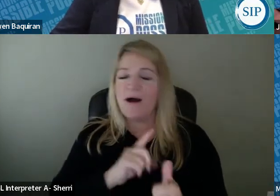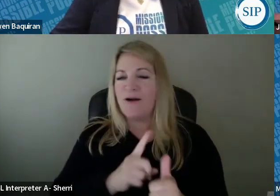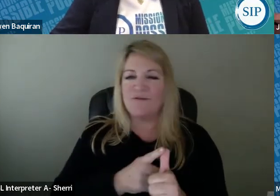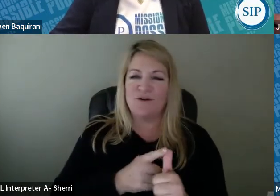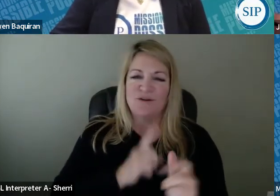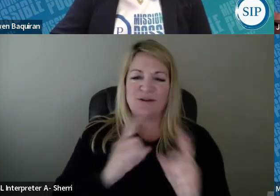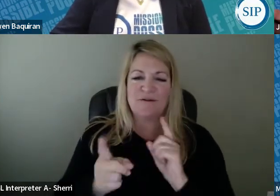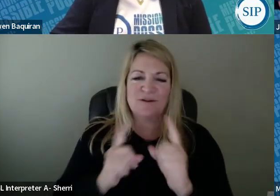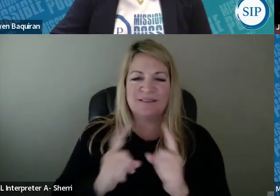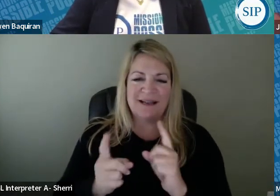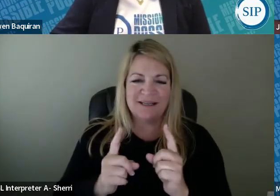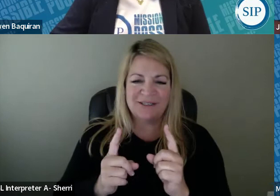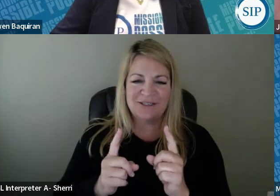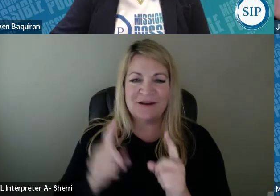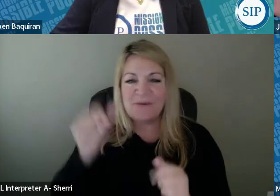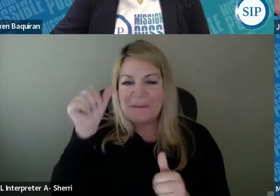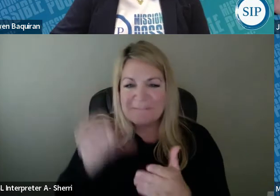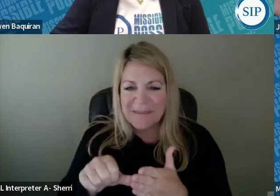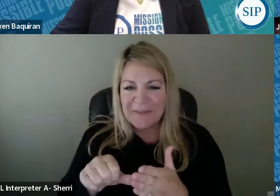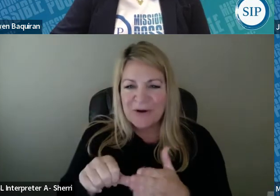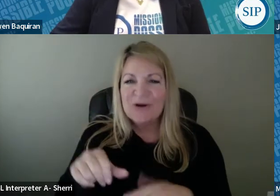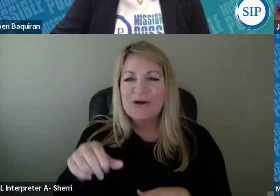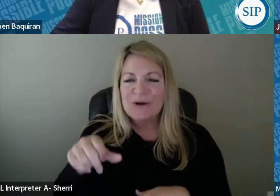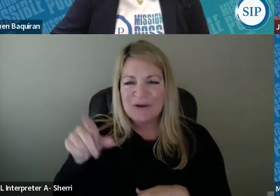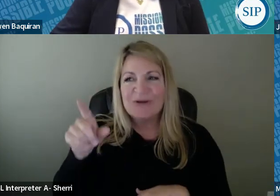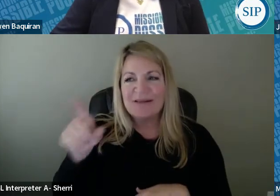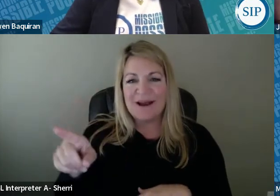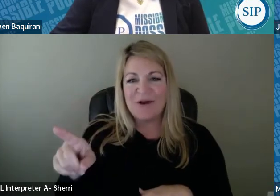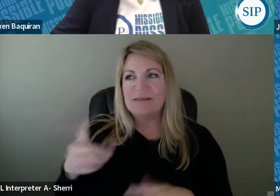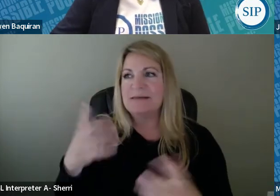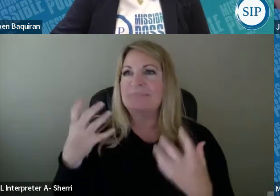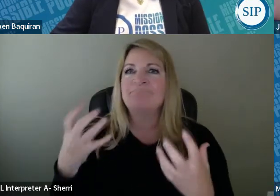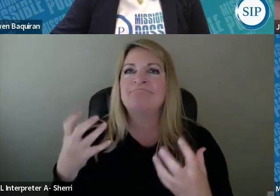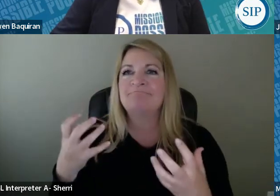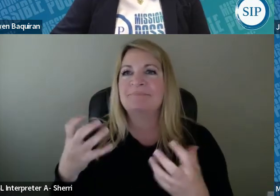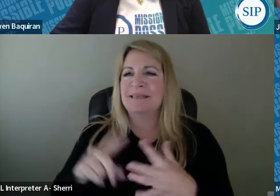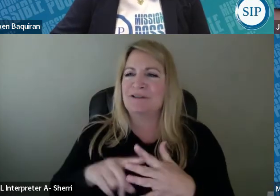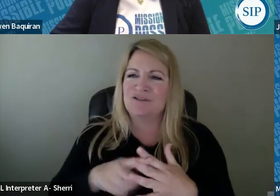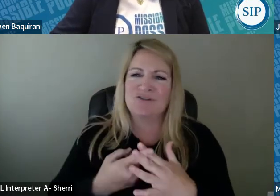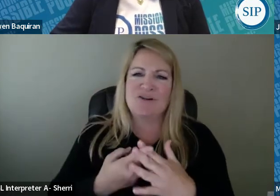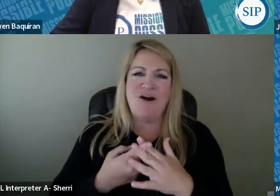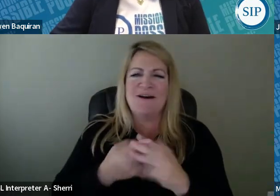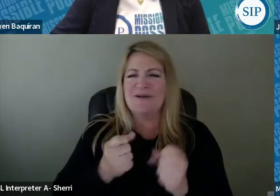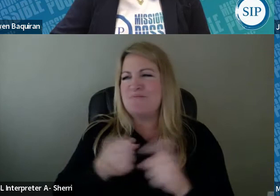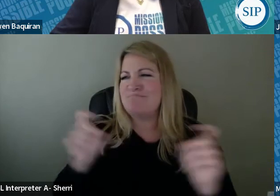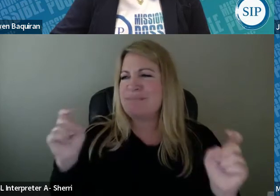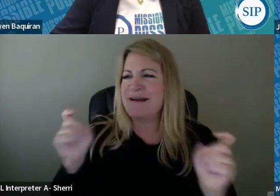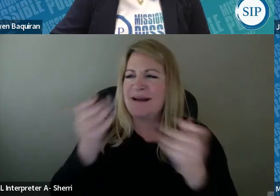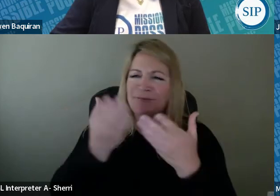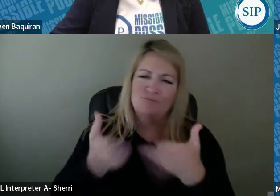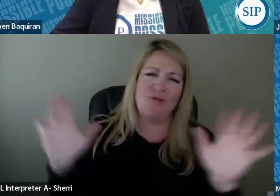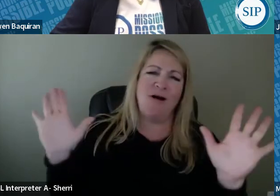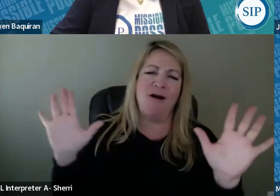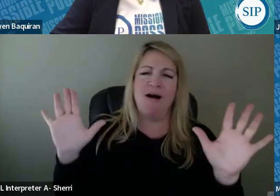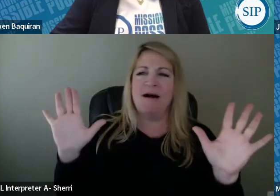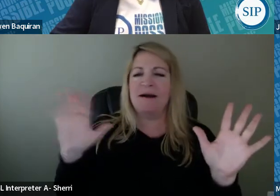conversations, I remember, I mean, there's this desire to get started and go big and go broad. And some of our